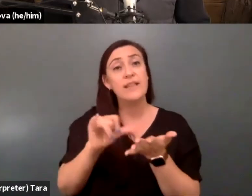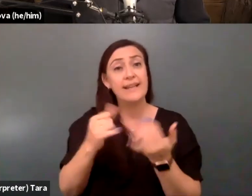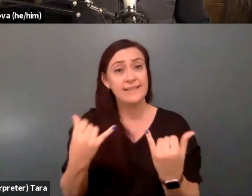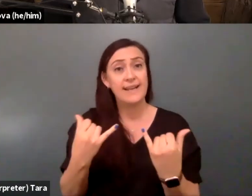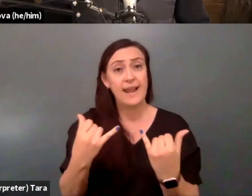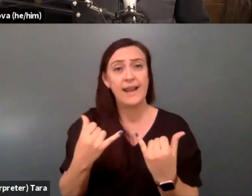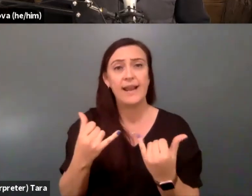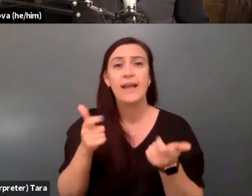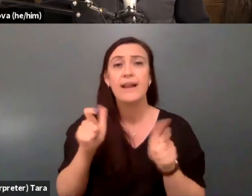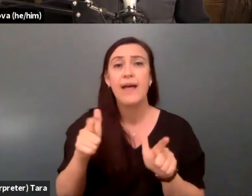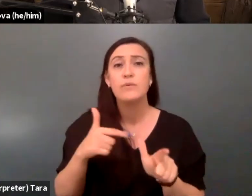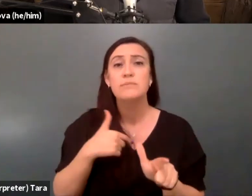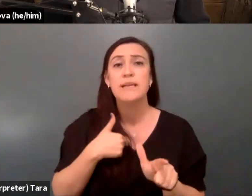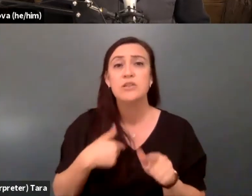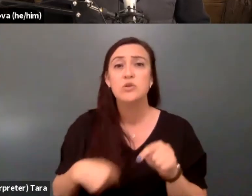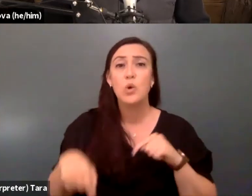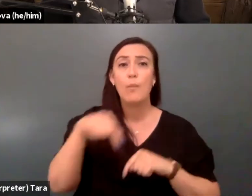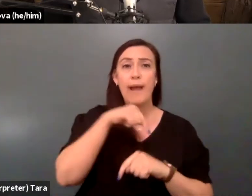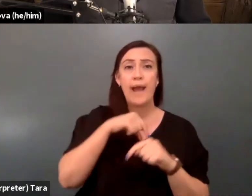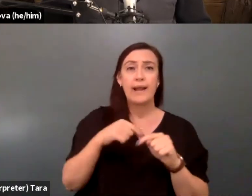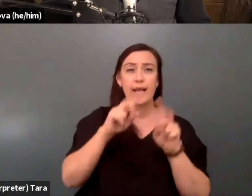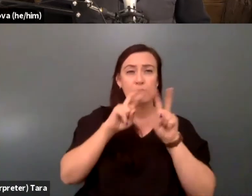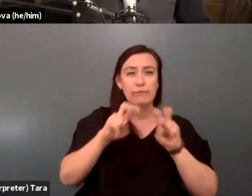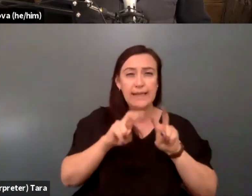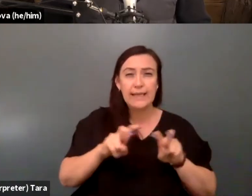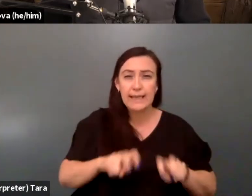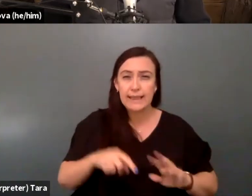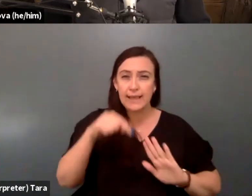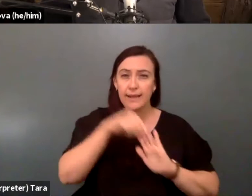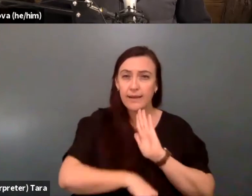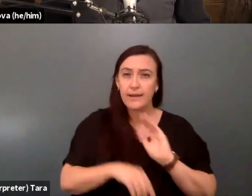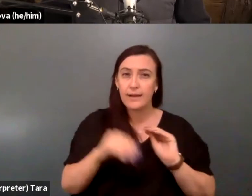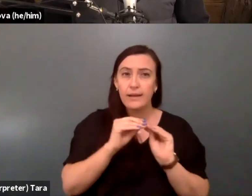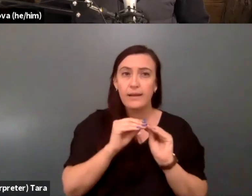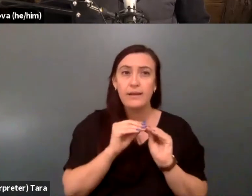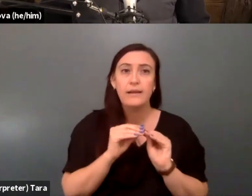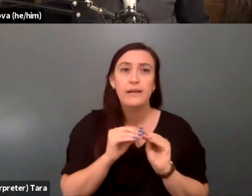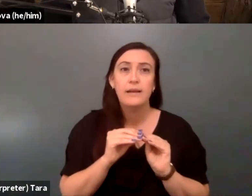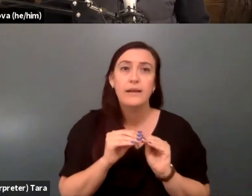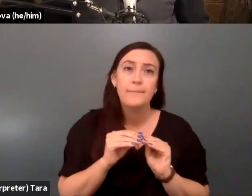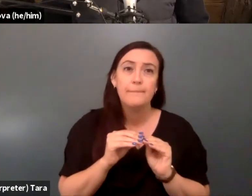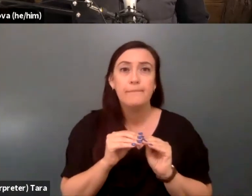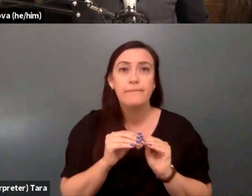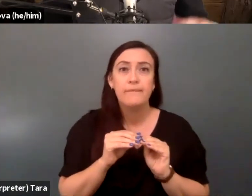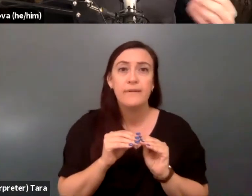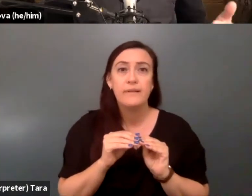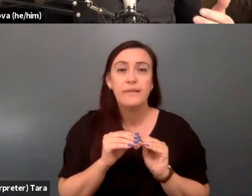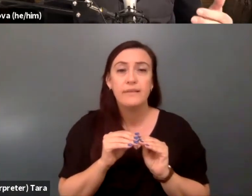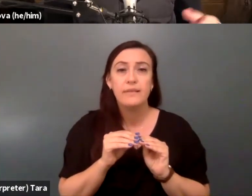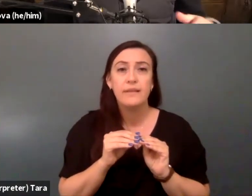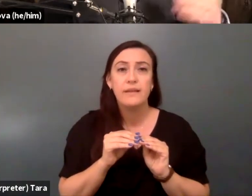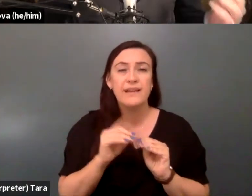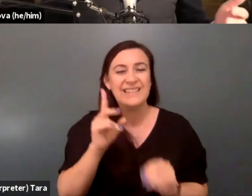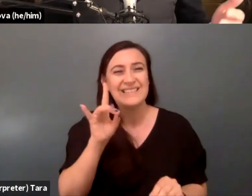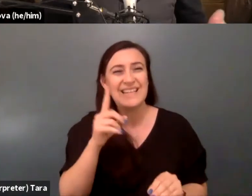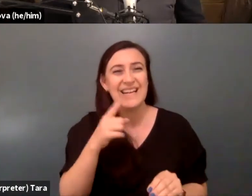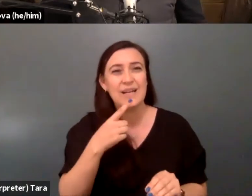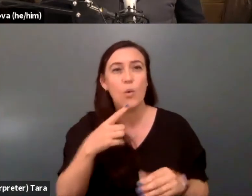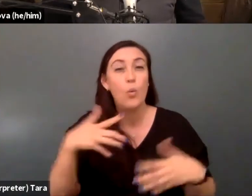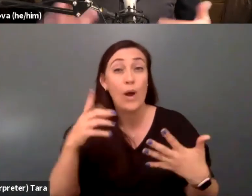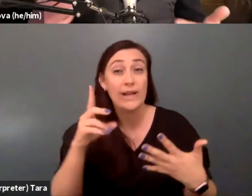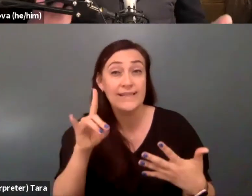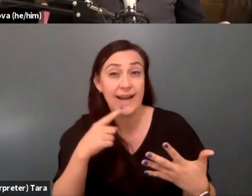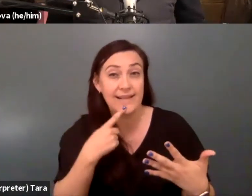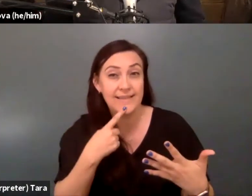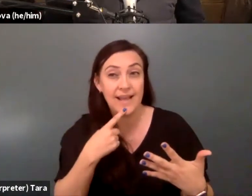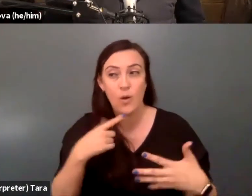to go back and rethink sort of the one, what did I say?